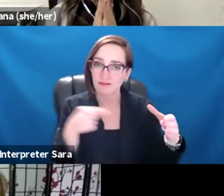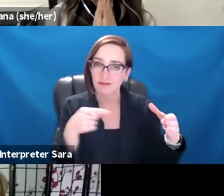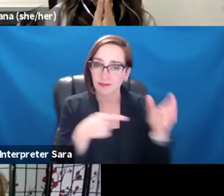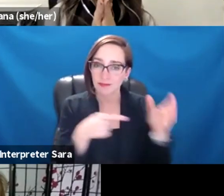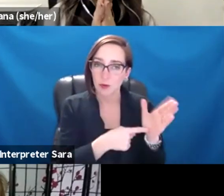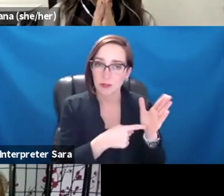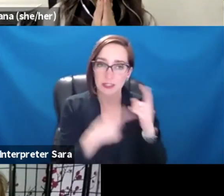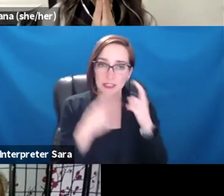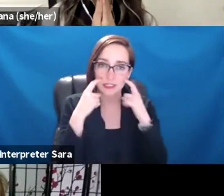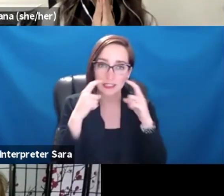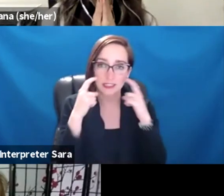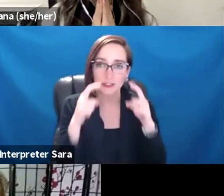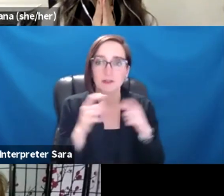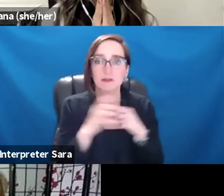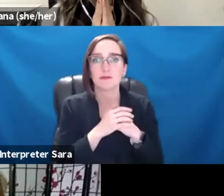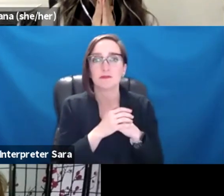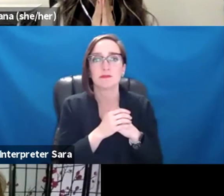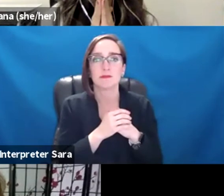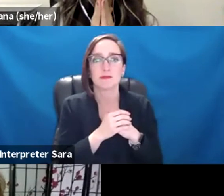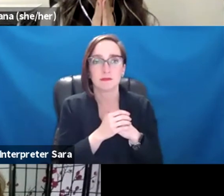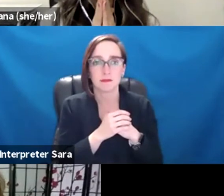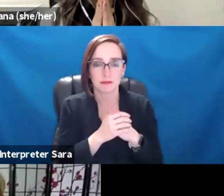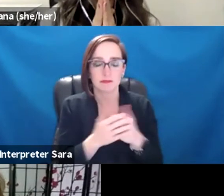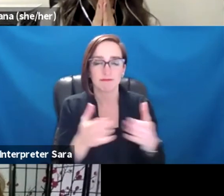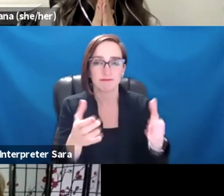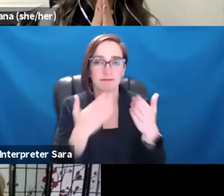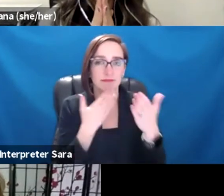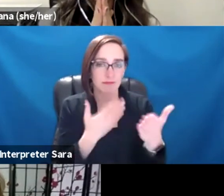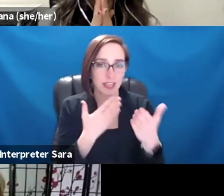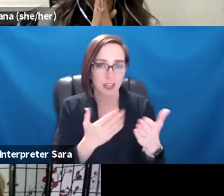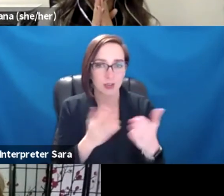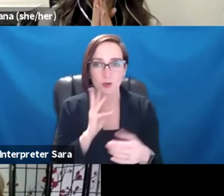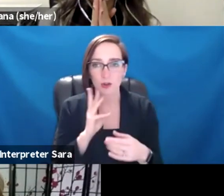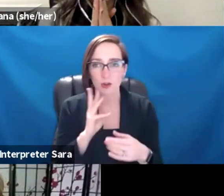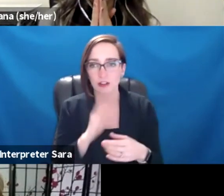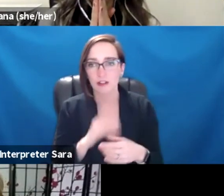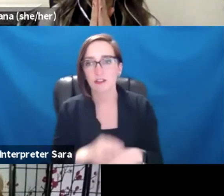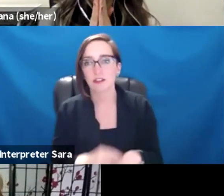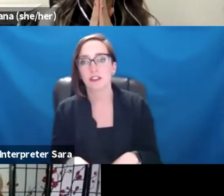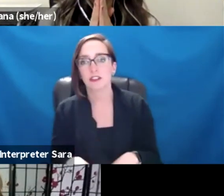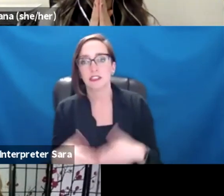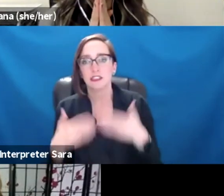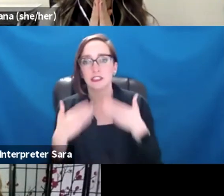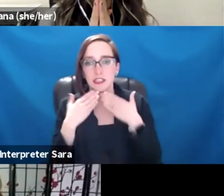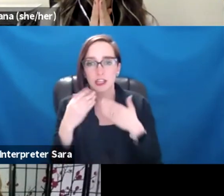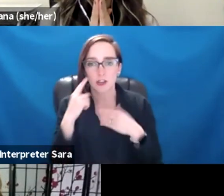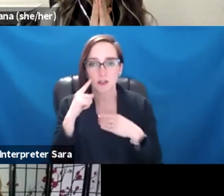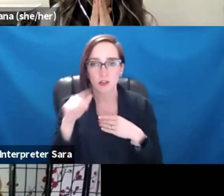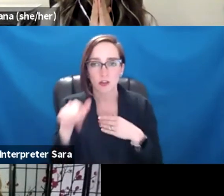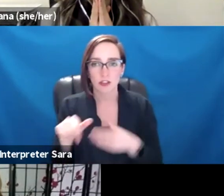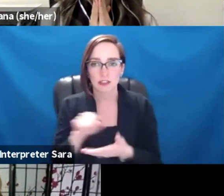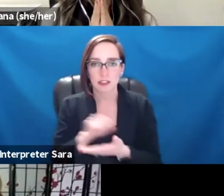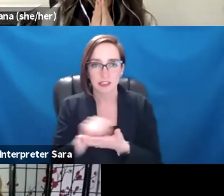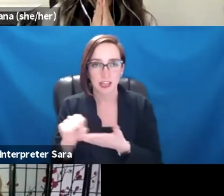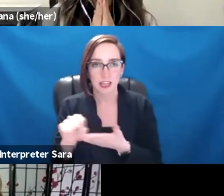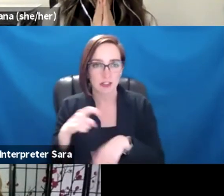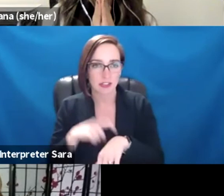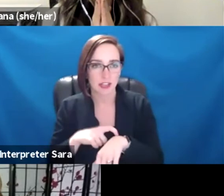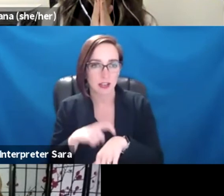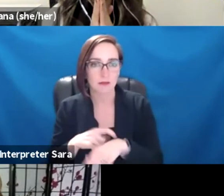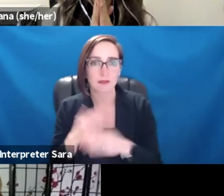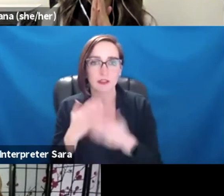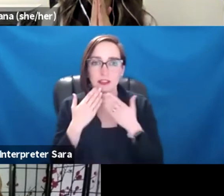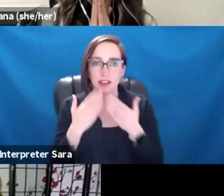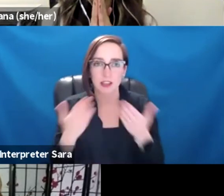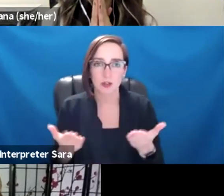say Thank you for this blessing. thank you. Thank you. Thank you. Thank you Thank for this you. With sacred the offering. deepest Thank Thank you. gratitude. you. Thank you for Thank the